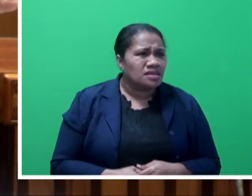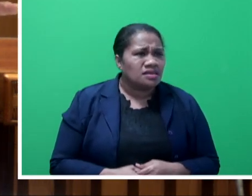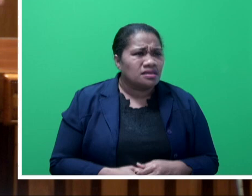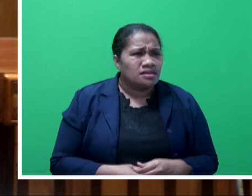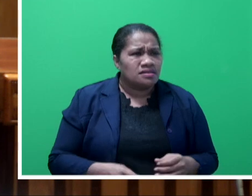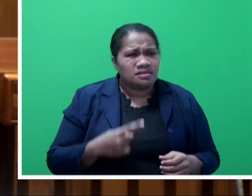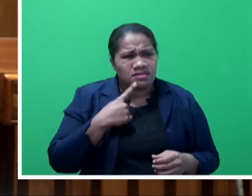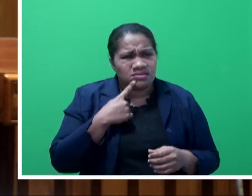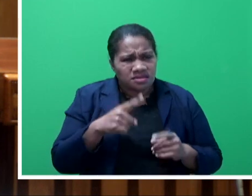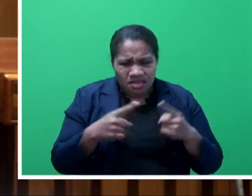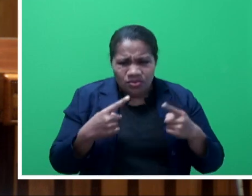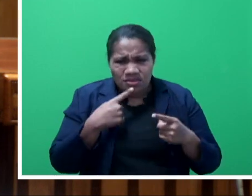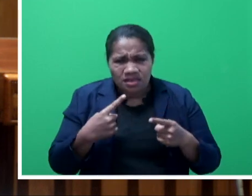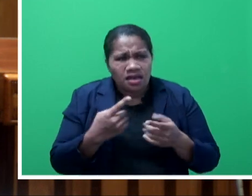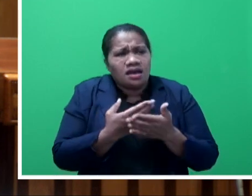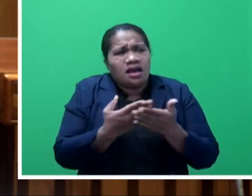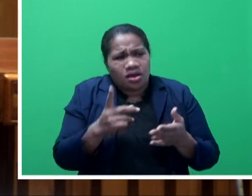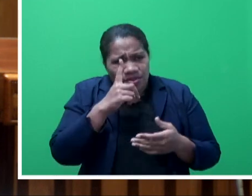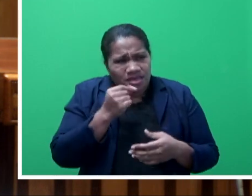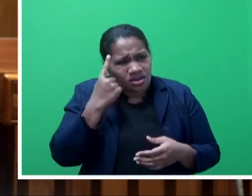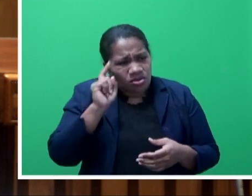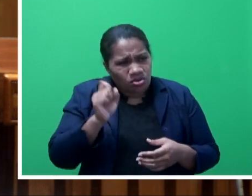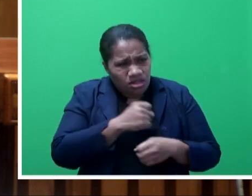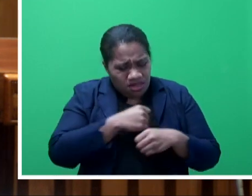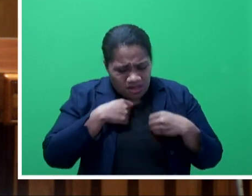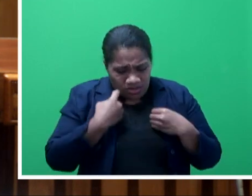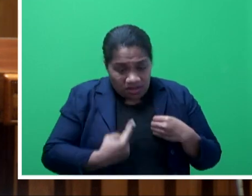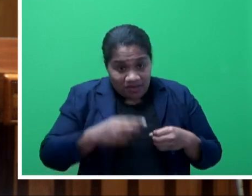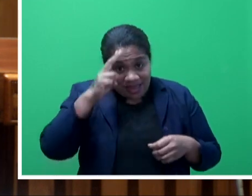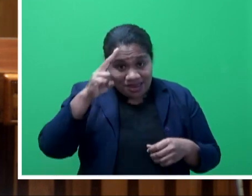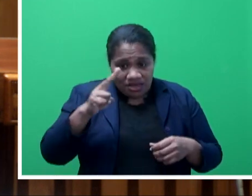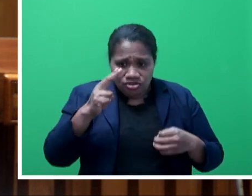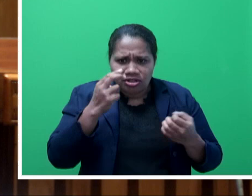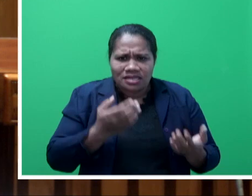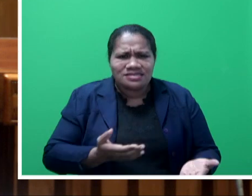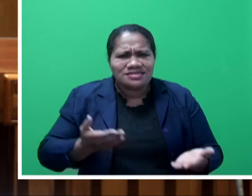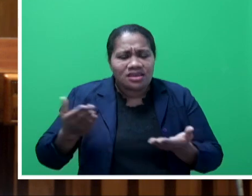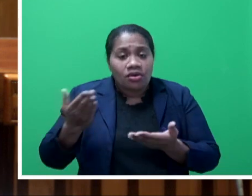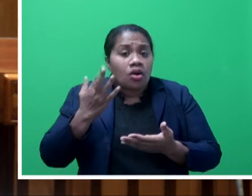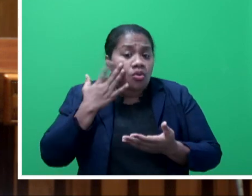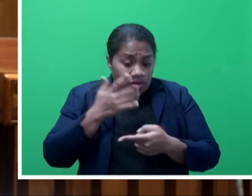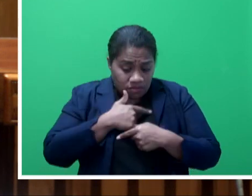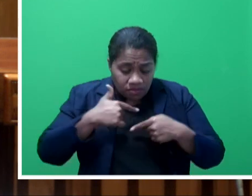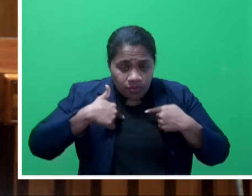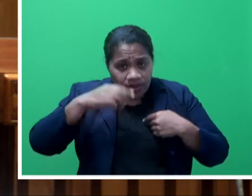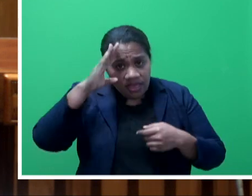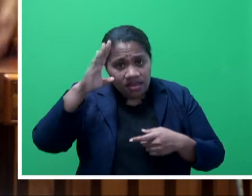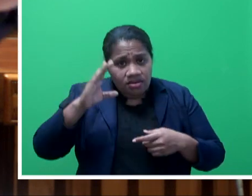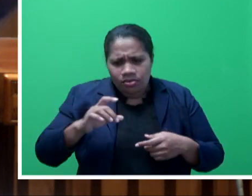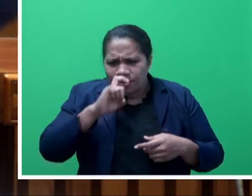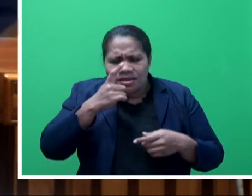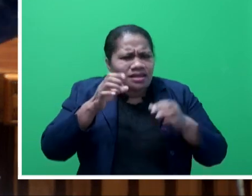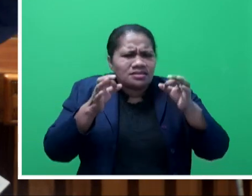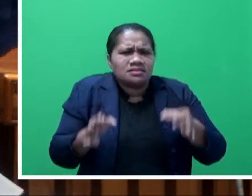acceptable. How can we call ourselves a national carrier when we as a country cannot